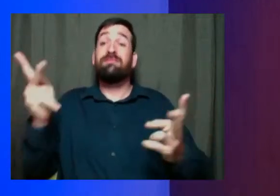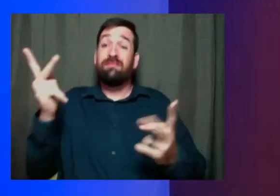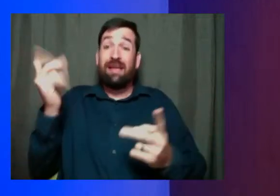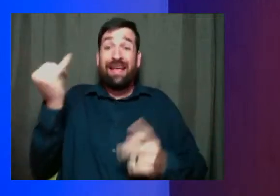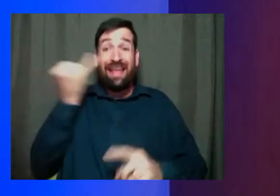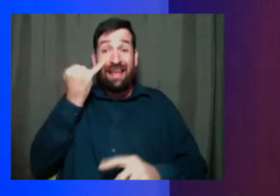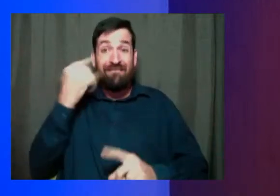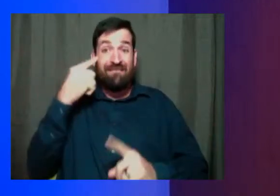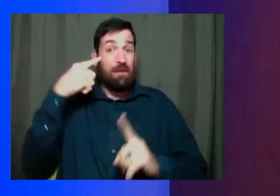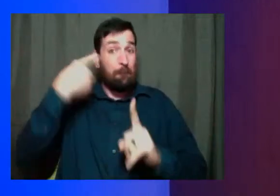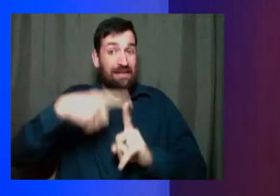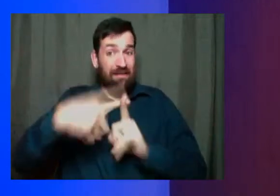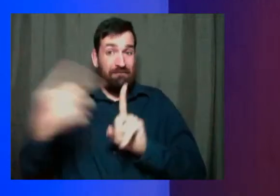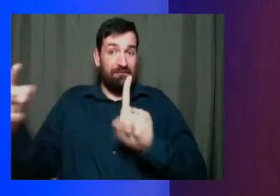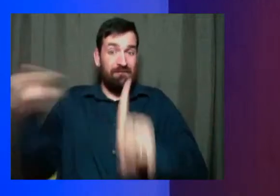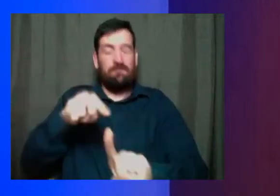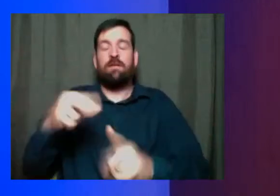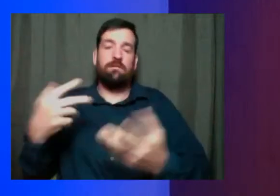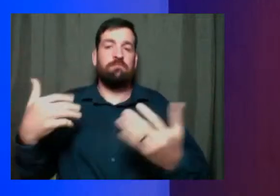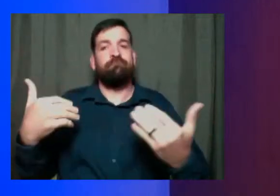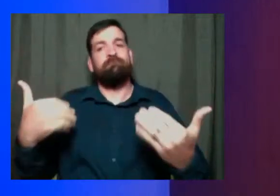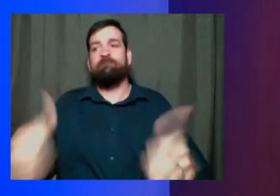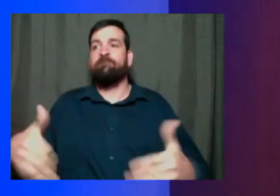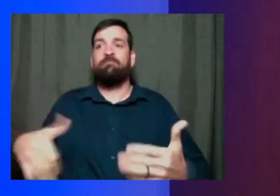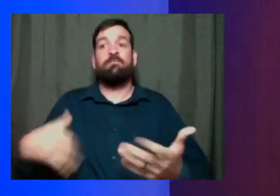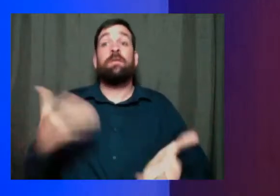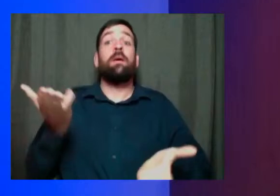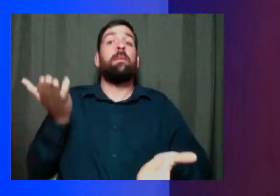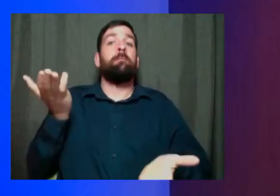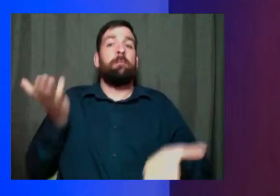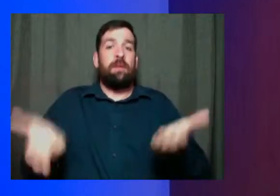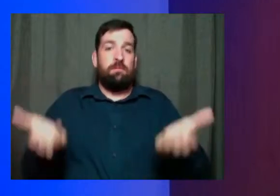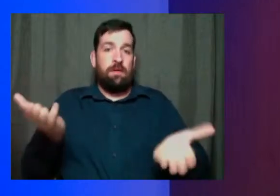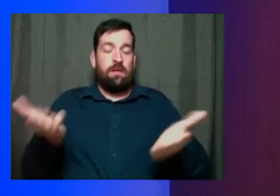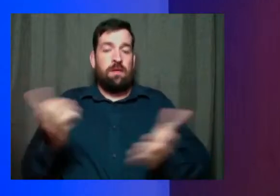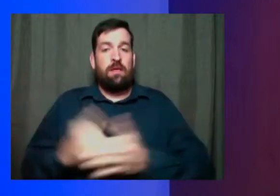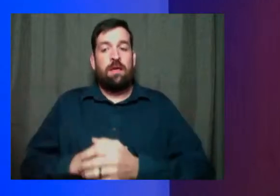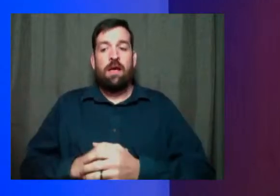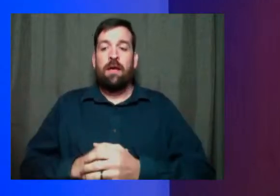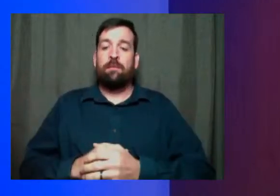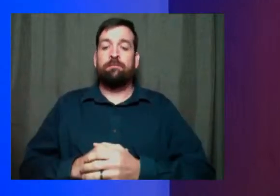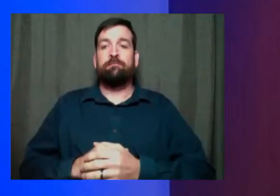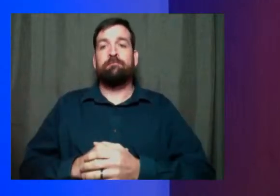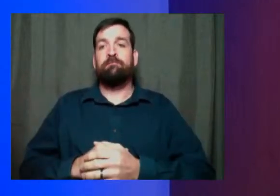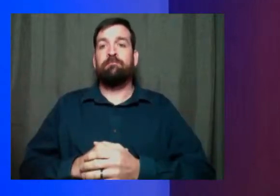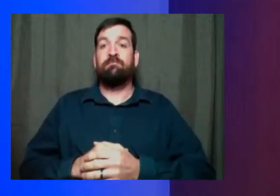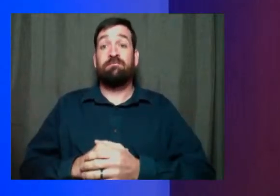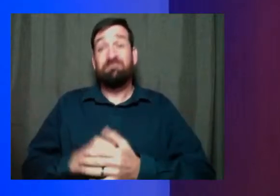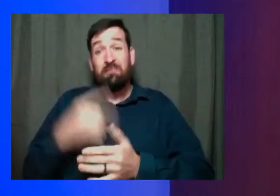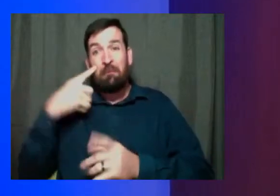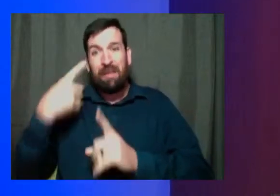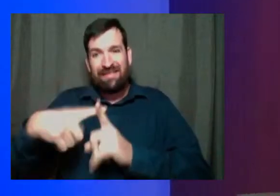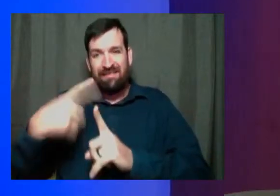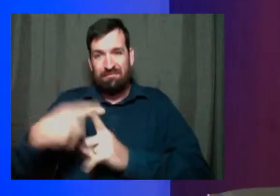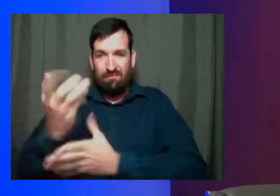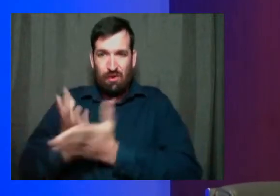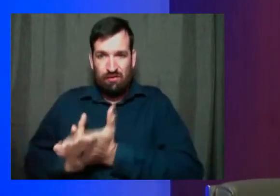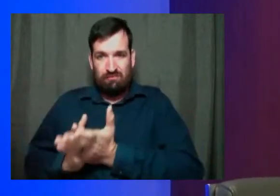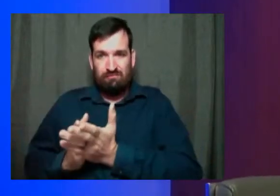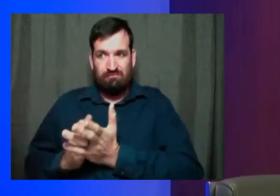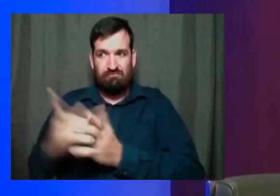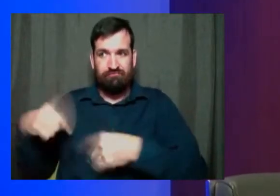it's way early to speculate, are saying this may be a ray of sunshine in this whole story, because